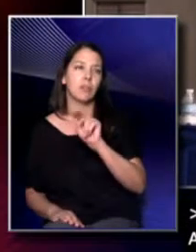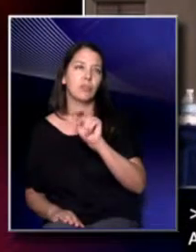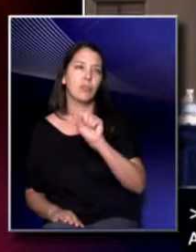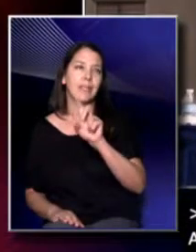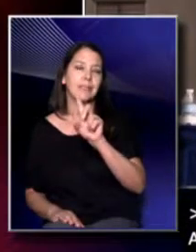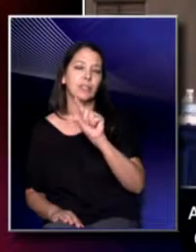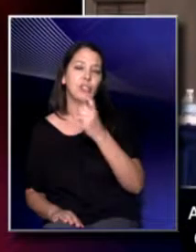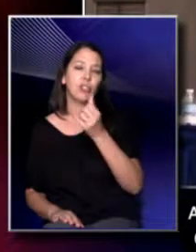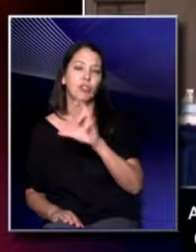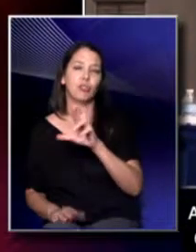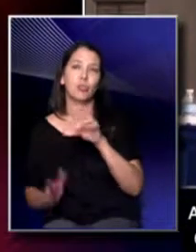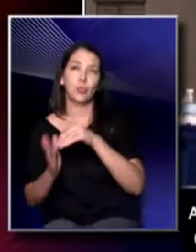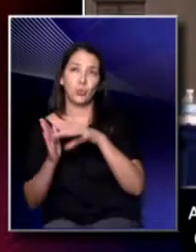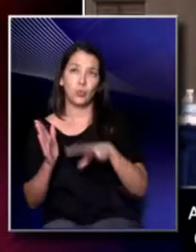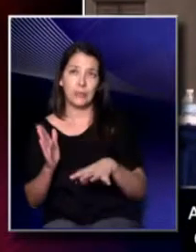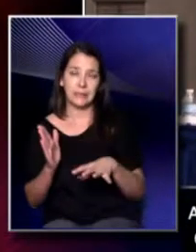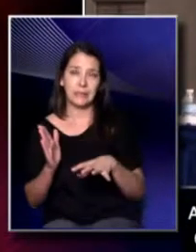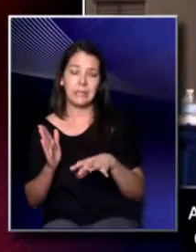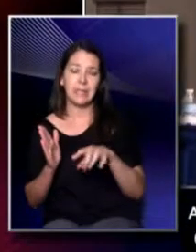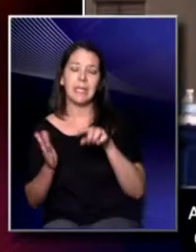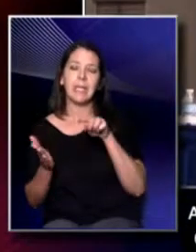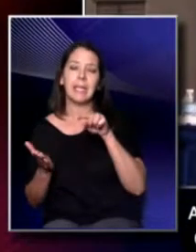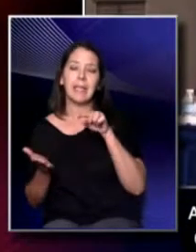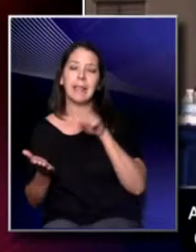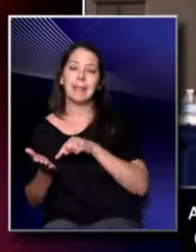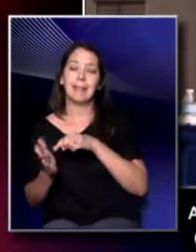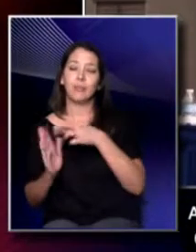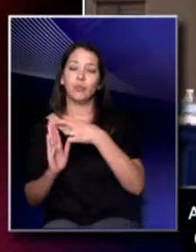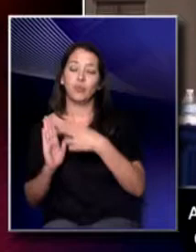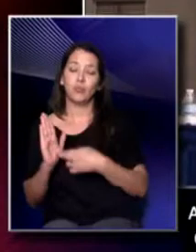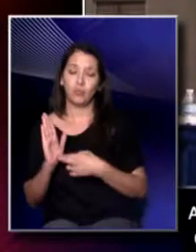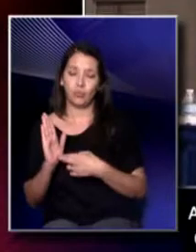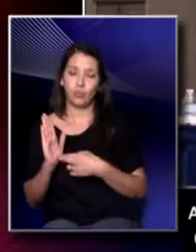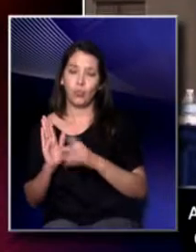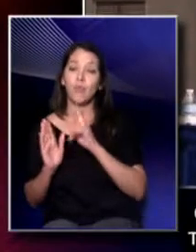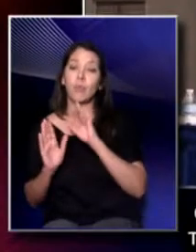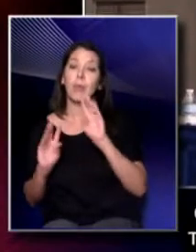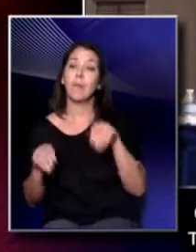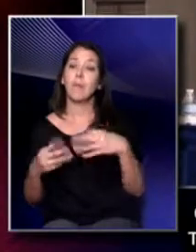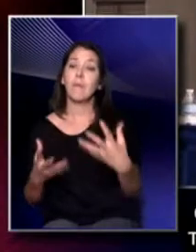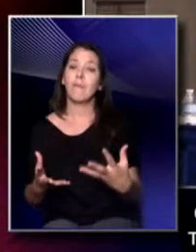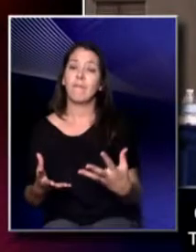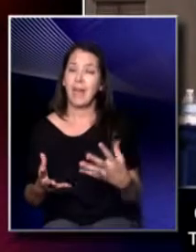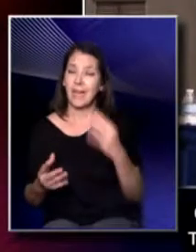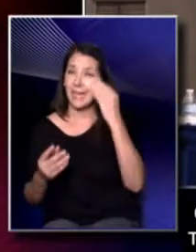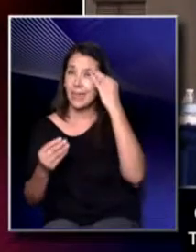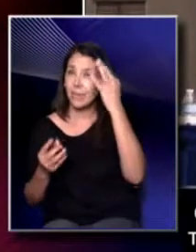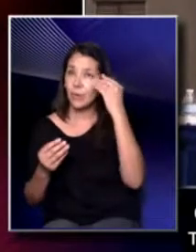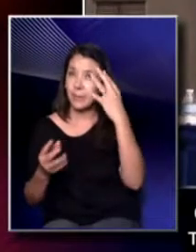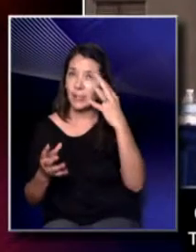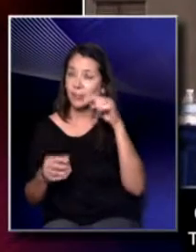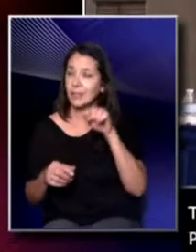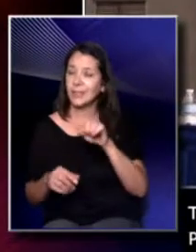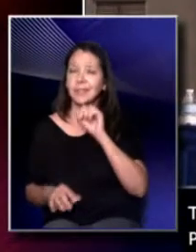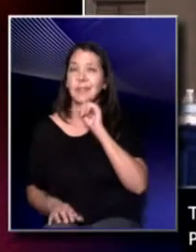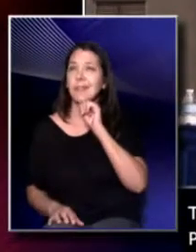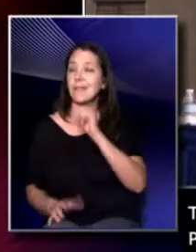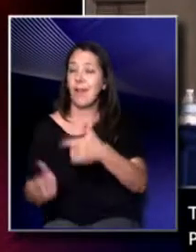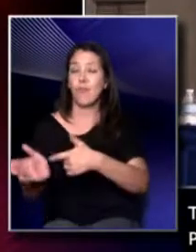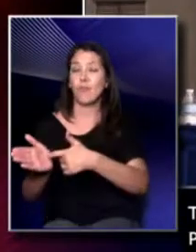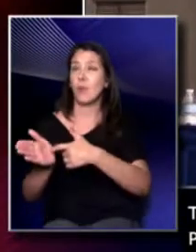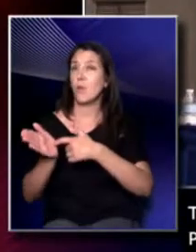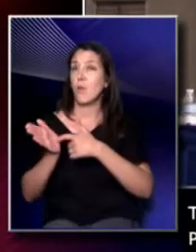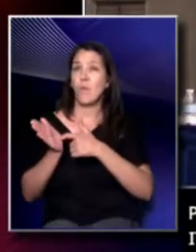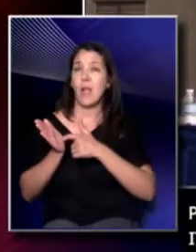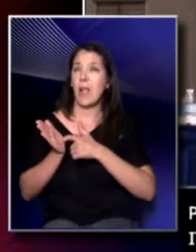transgender students. This regulation really is provided for your information. It's not